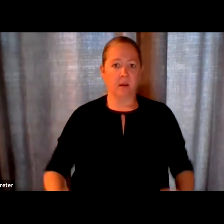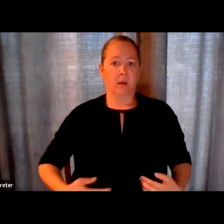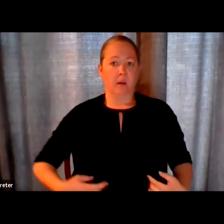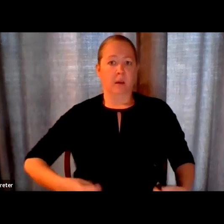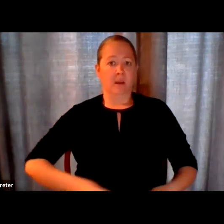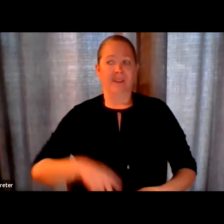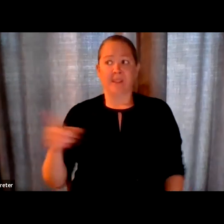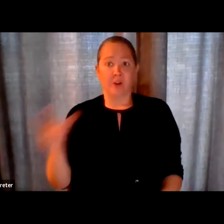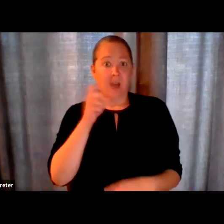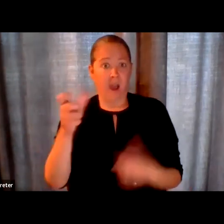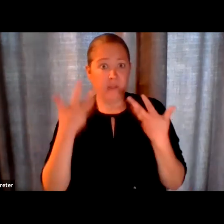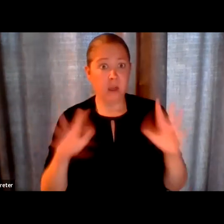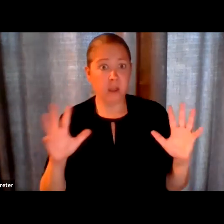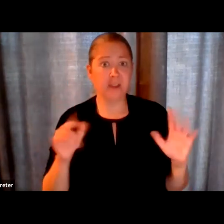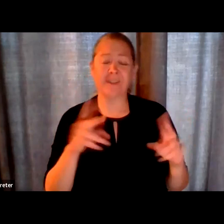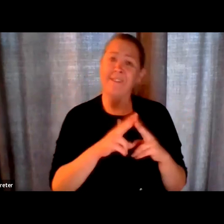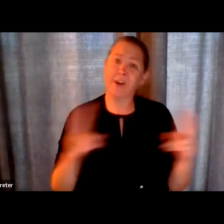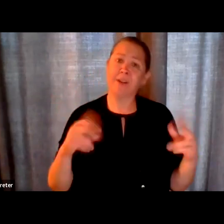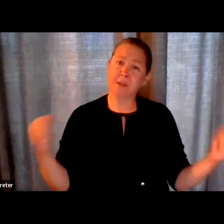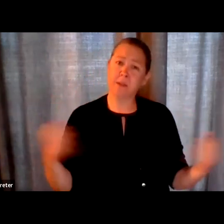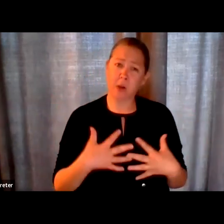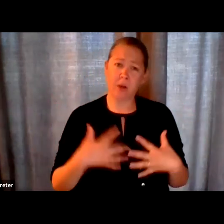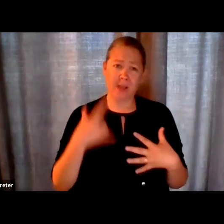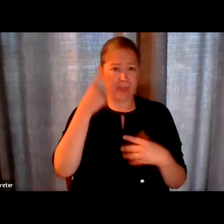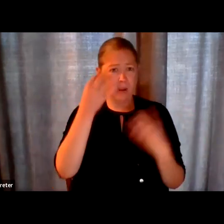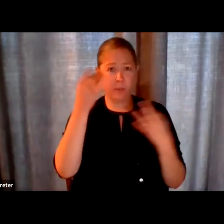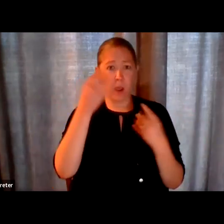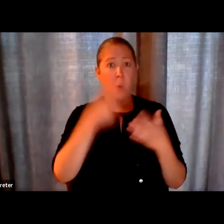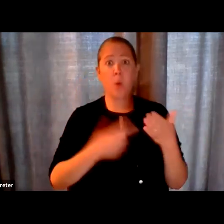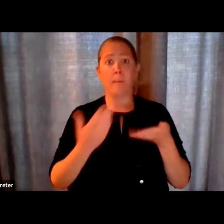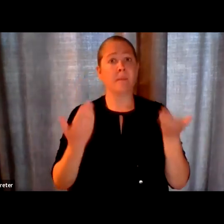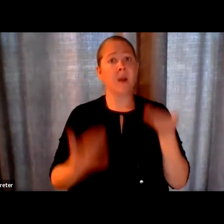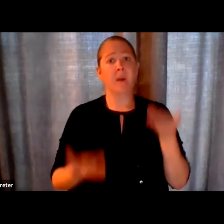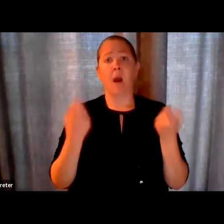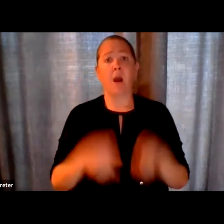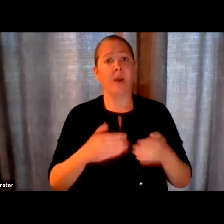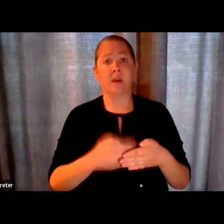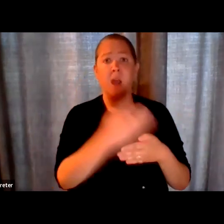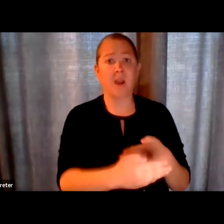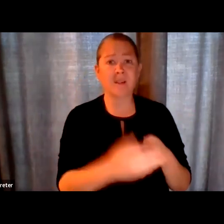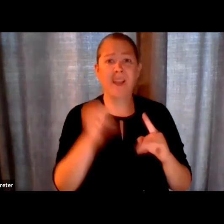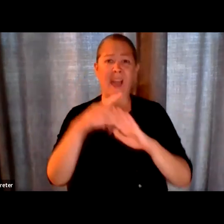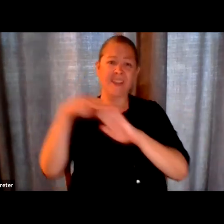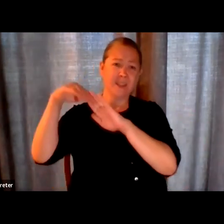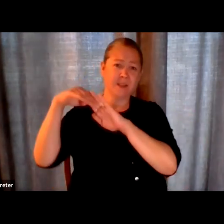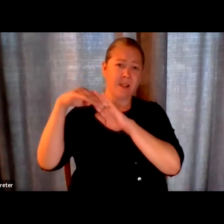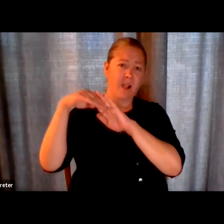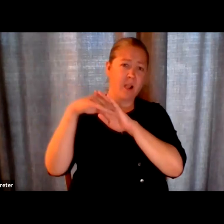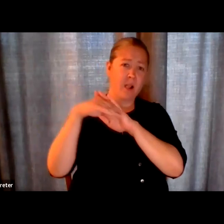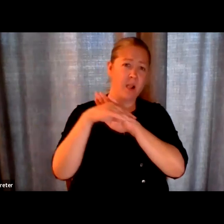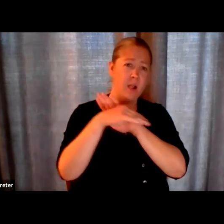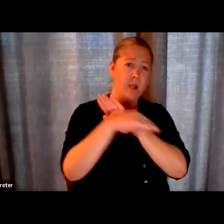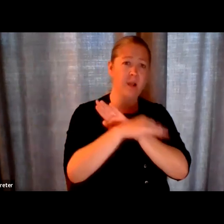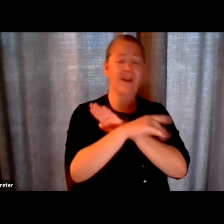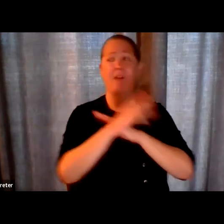right? It's really scary to think about what might be coming next. The dissent said all of